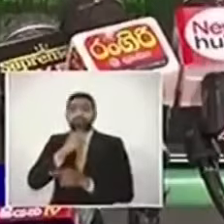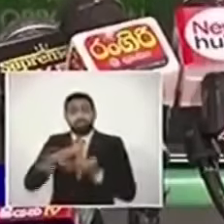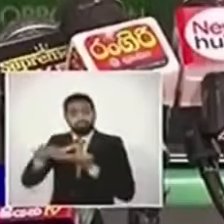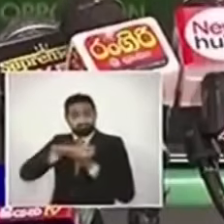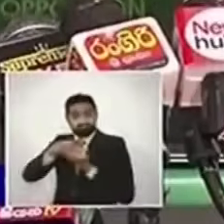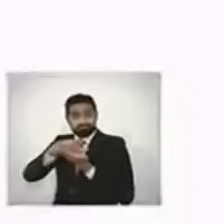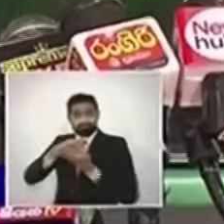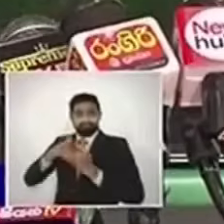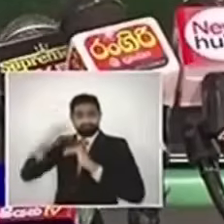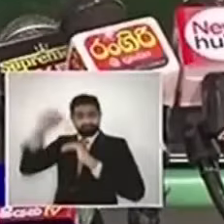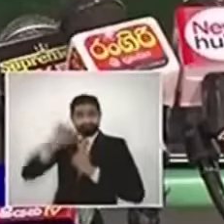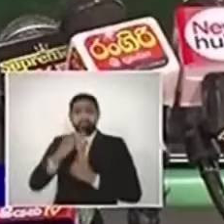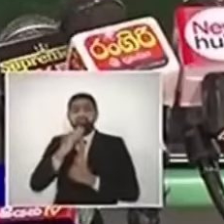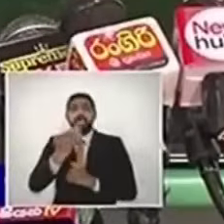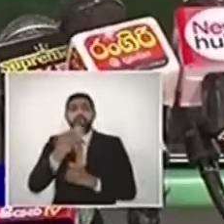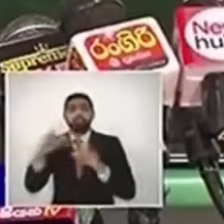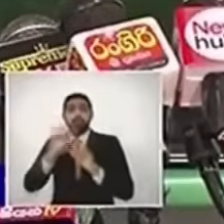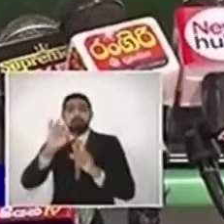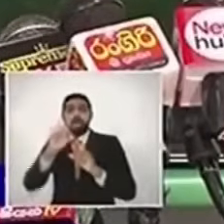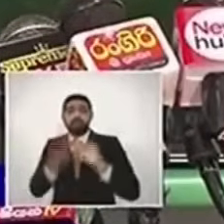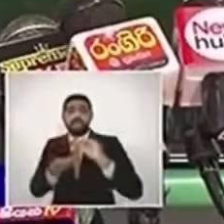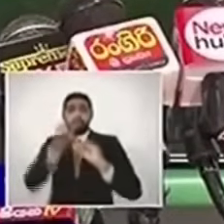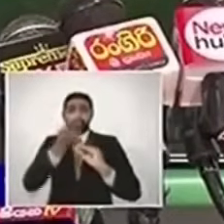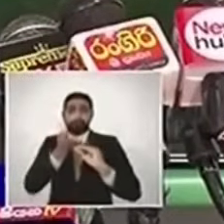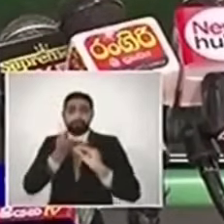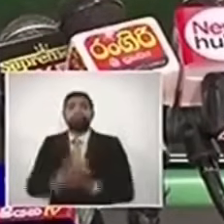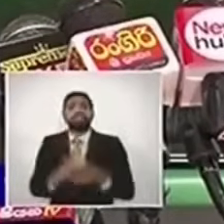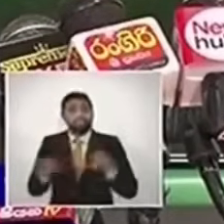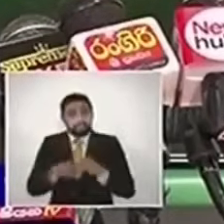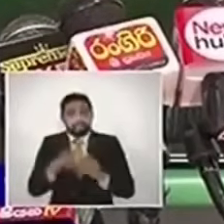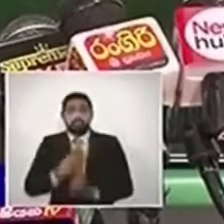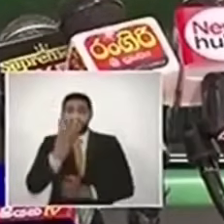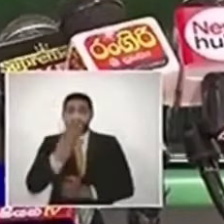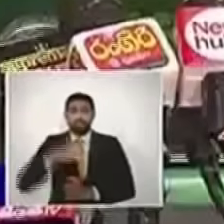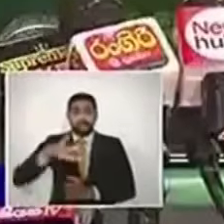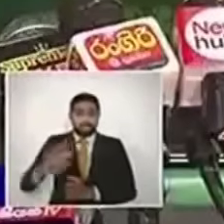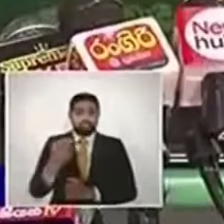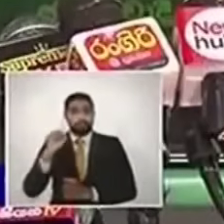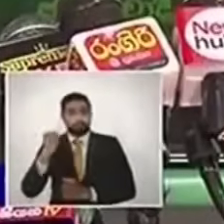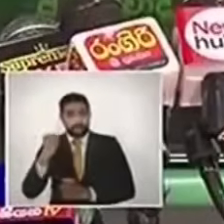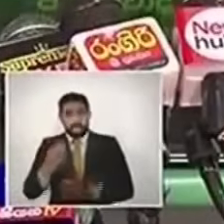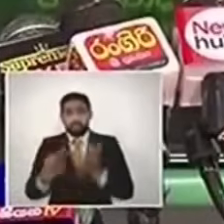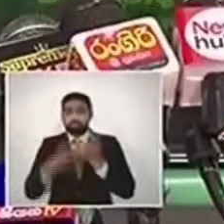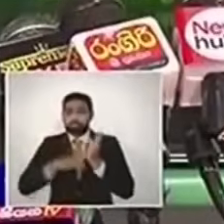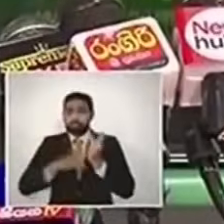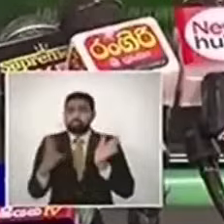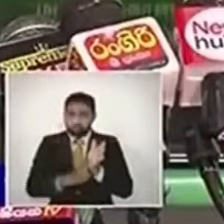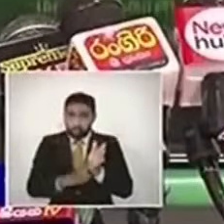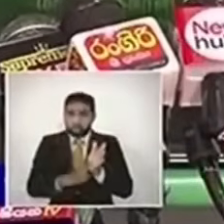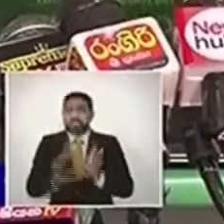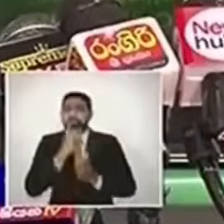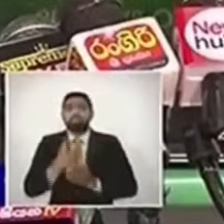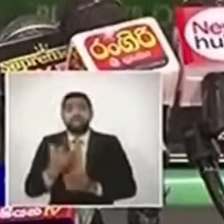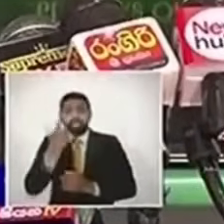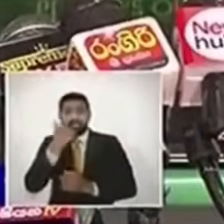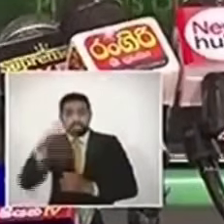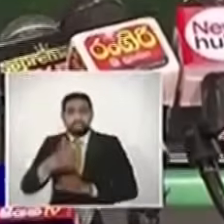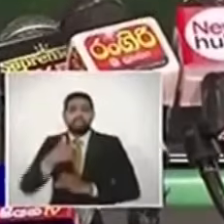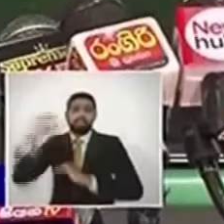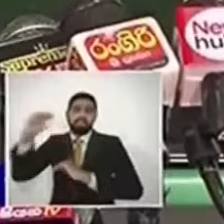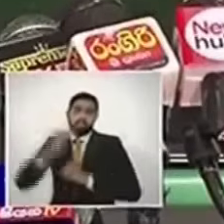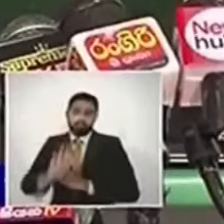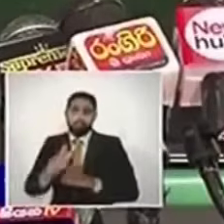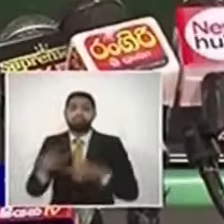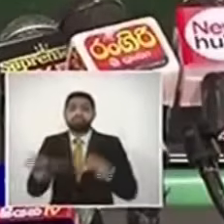of the refinery, 4,850 tons of refined fuel will have to be imported. There are 8 barrels per metric ton.